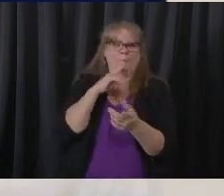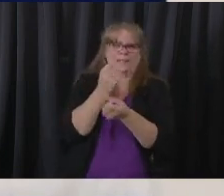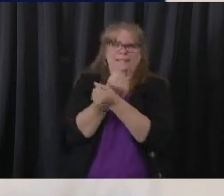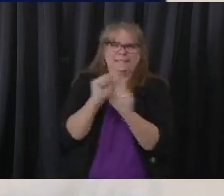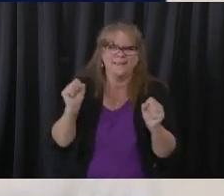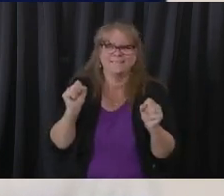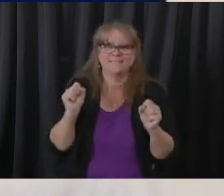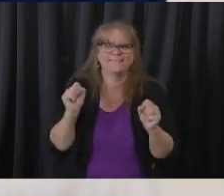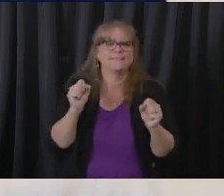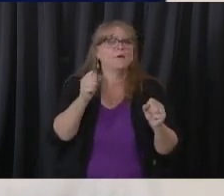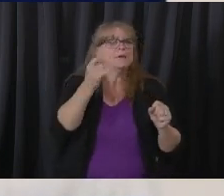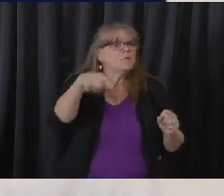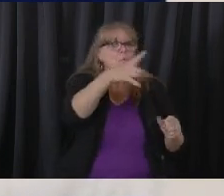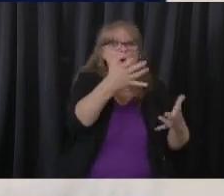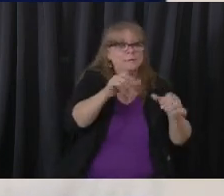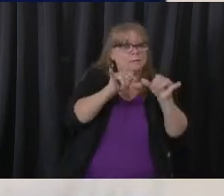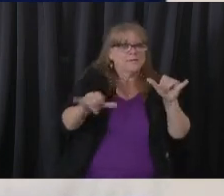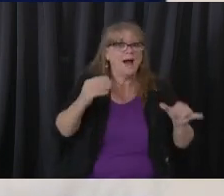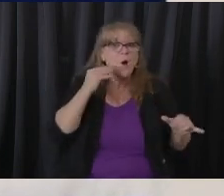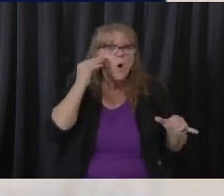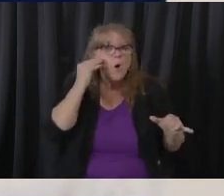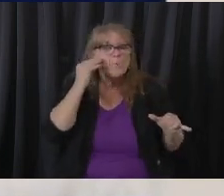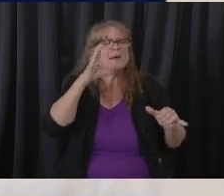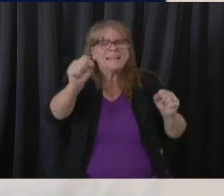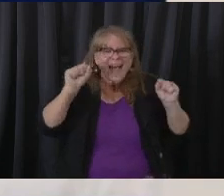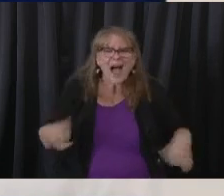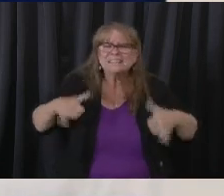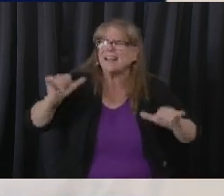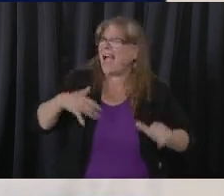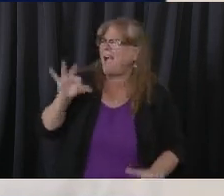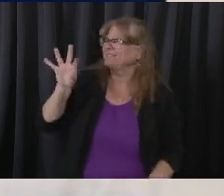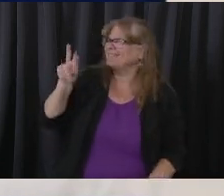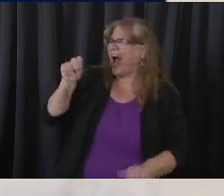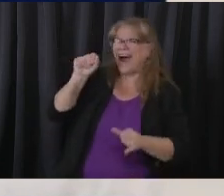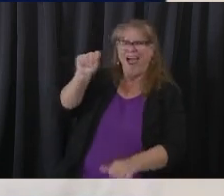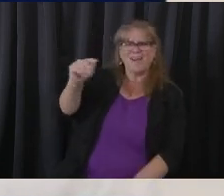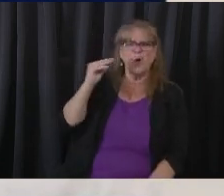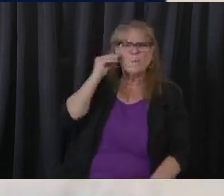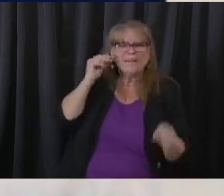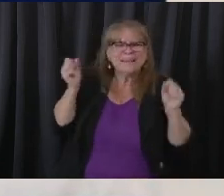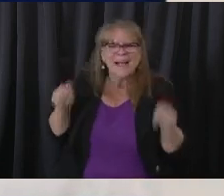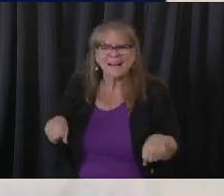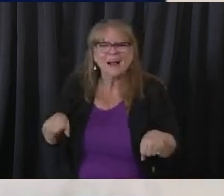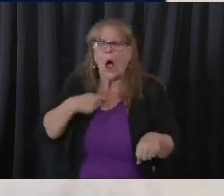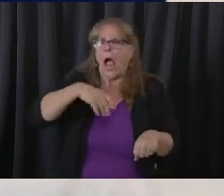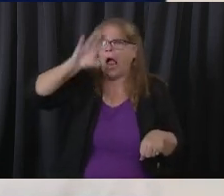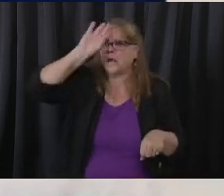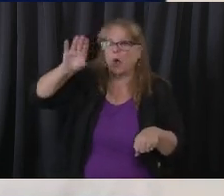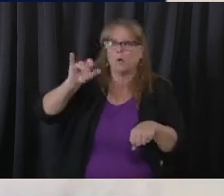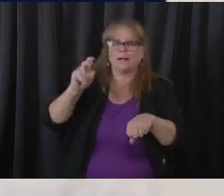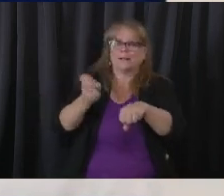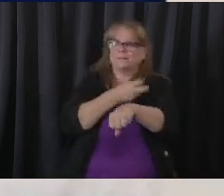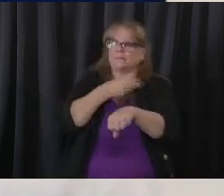believe that this has actually been 7 months since we announced the first confirmed case of COVID in